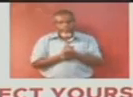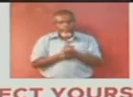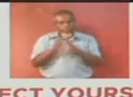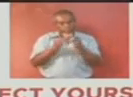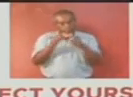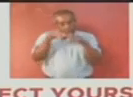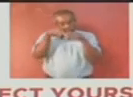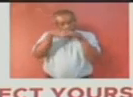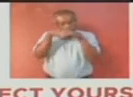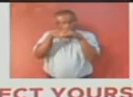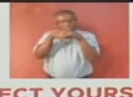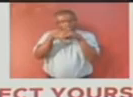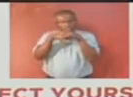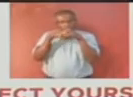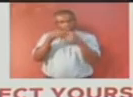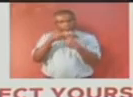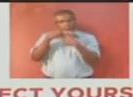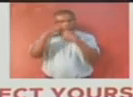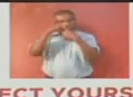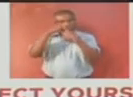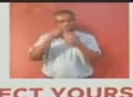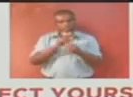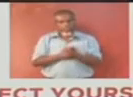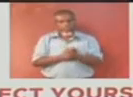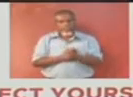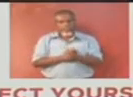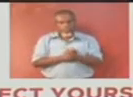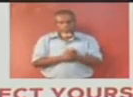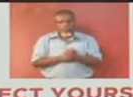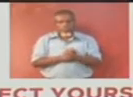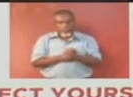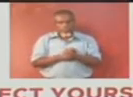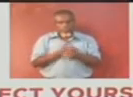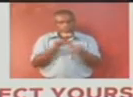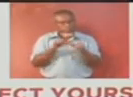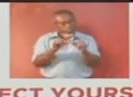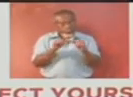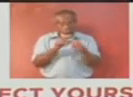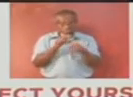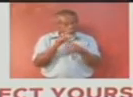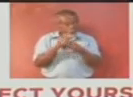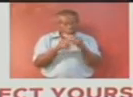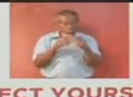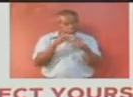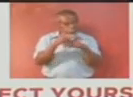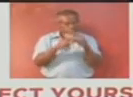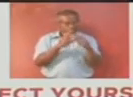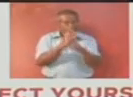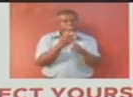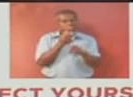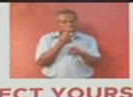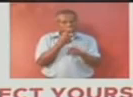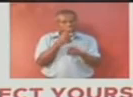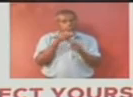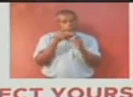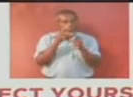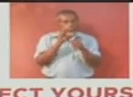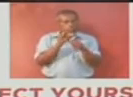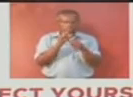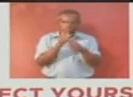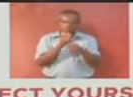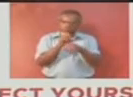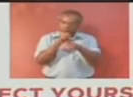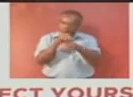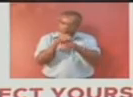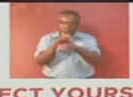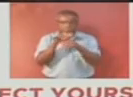spaces is drastically reduced by universal and consistent mask wearing within these spaces, and